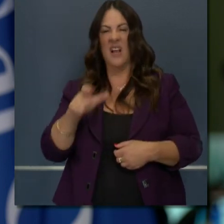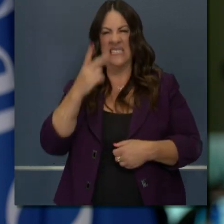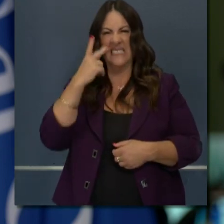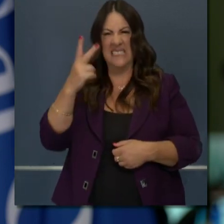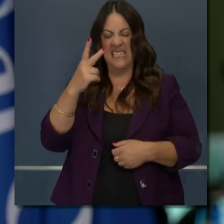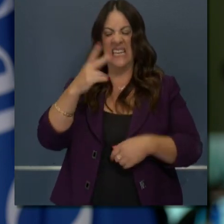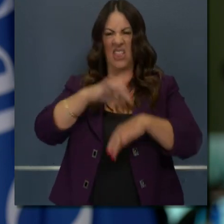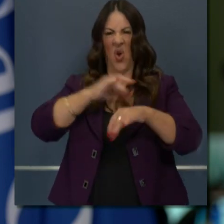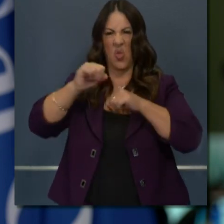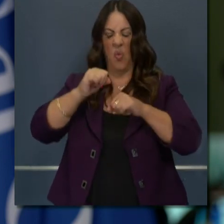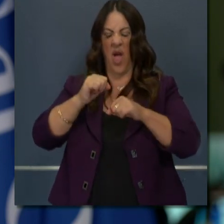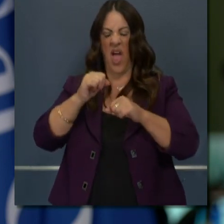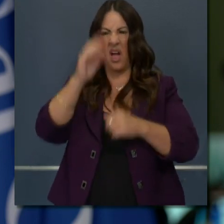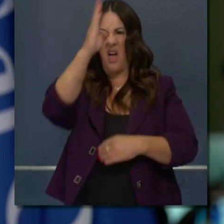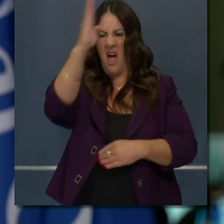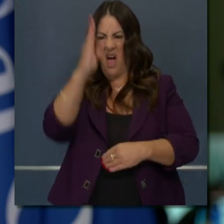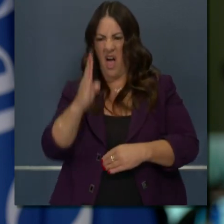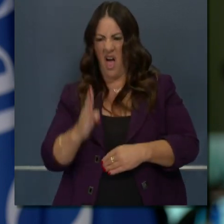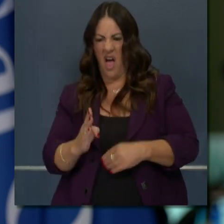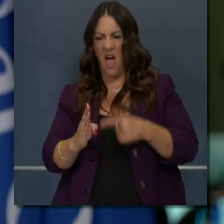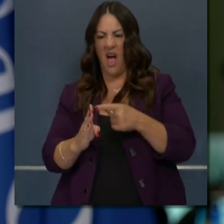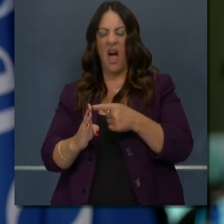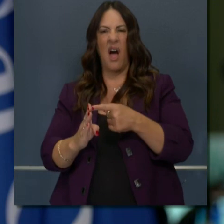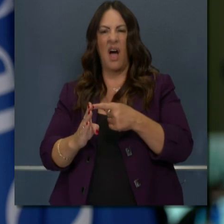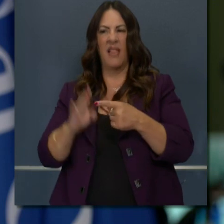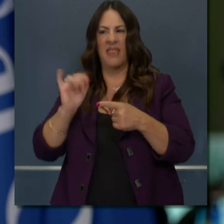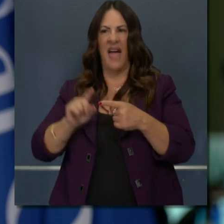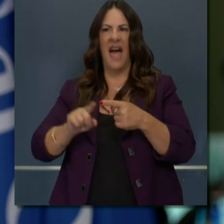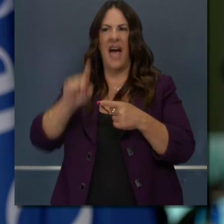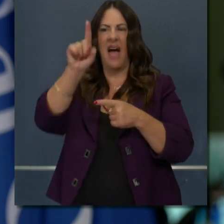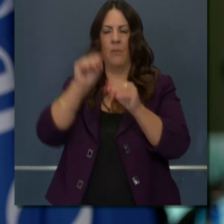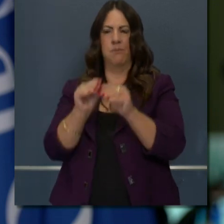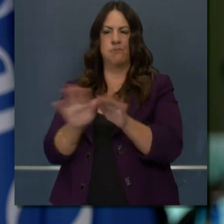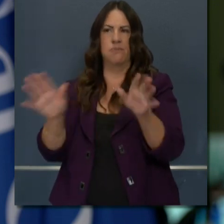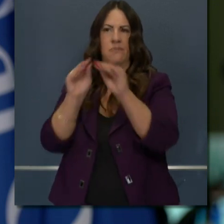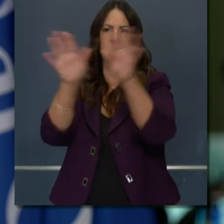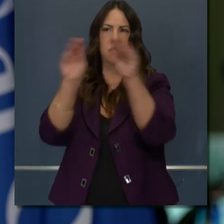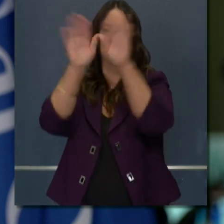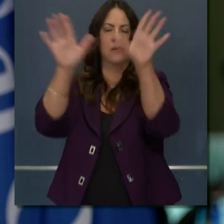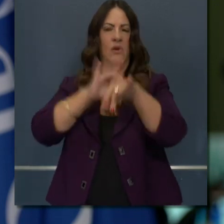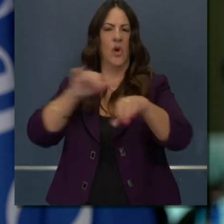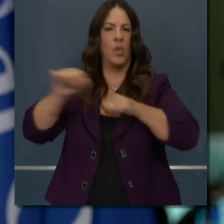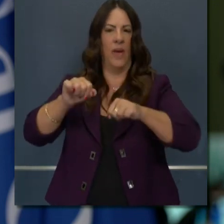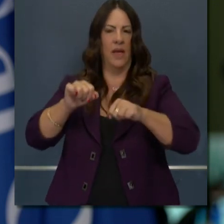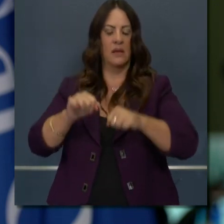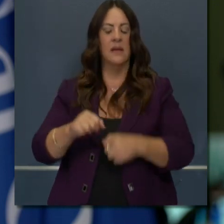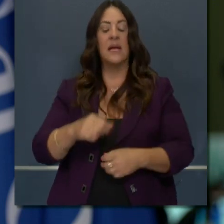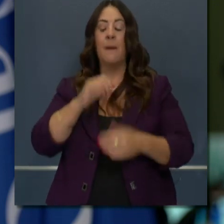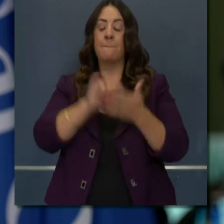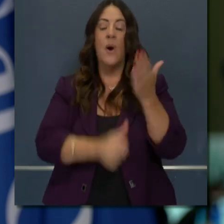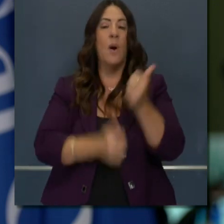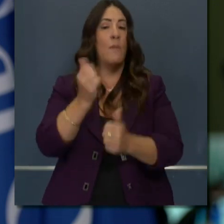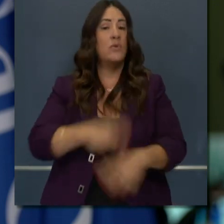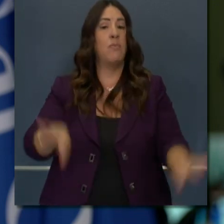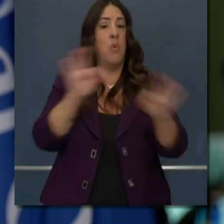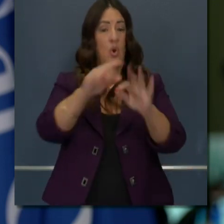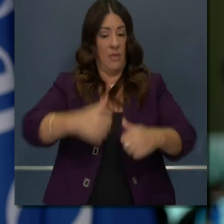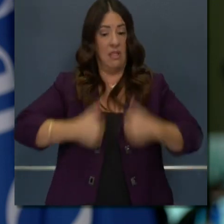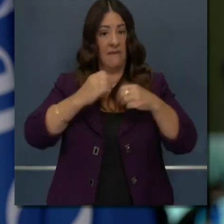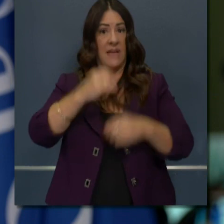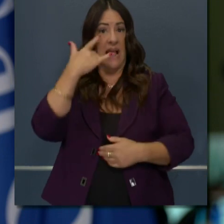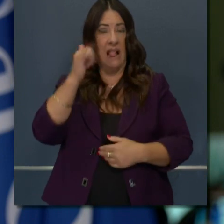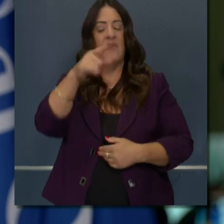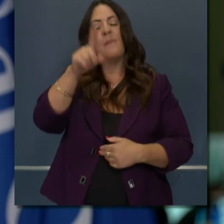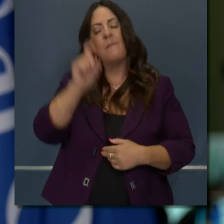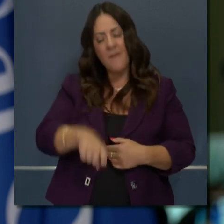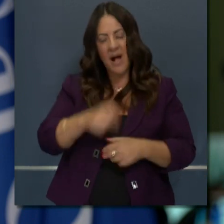means our state is prone to earthquakes, and earthquake preparedness is vital to living in California. Many of us that